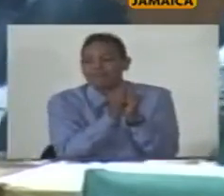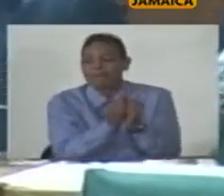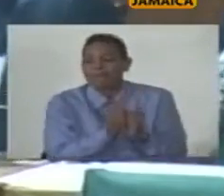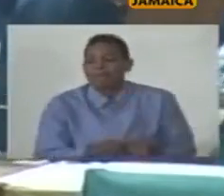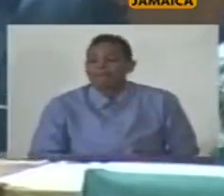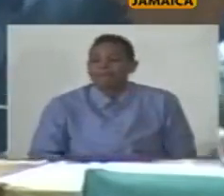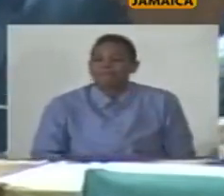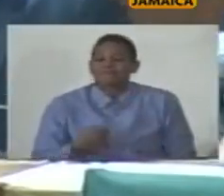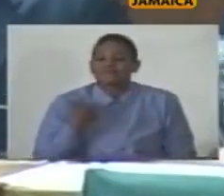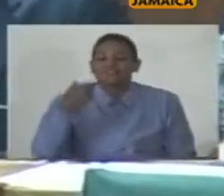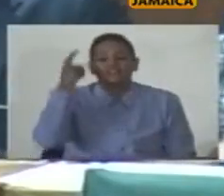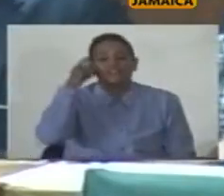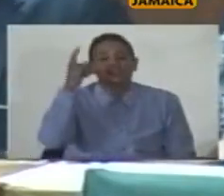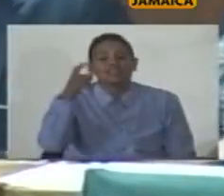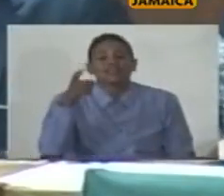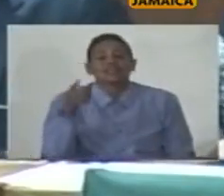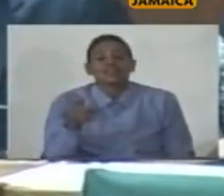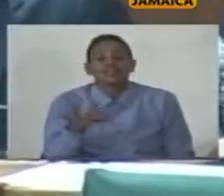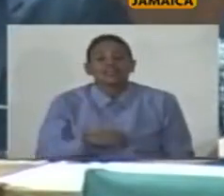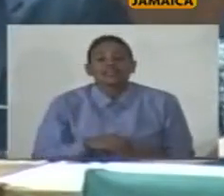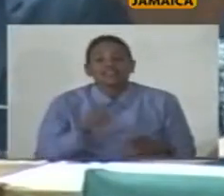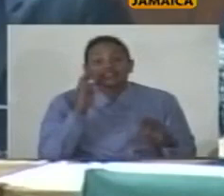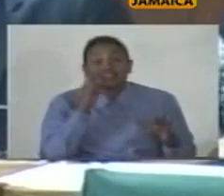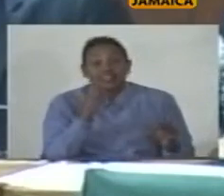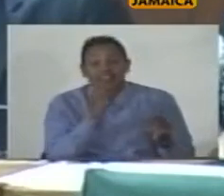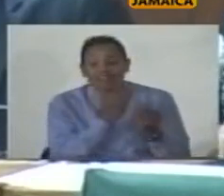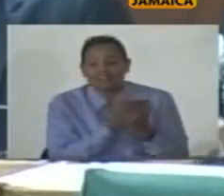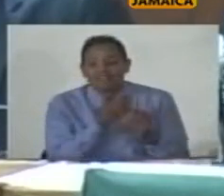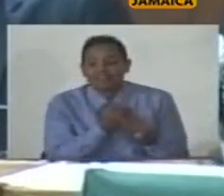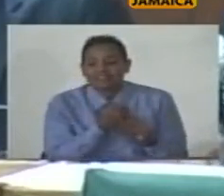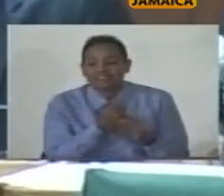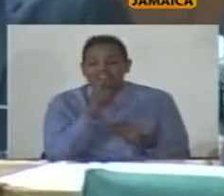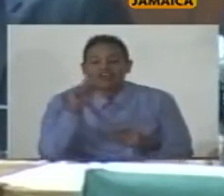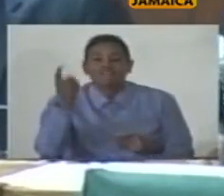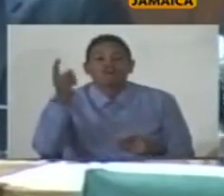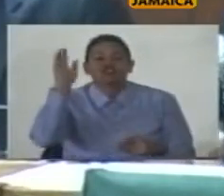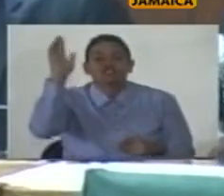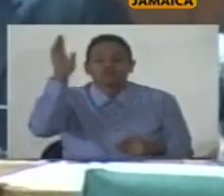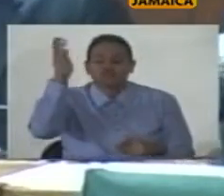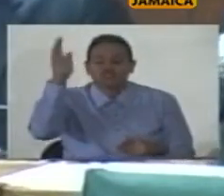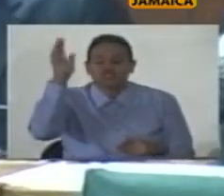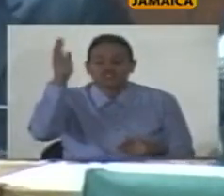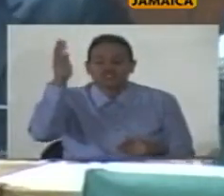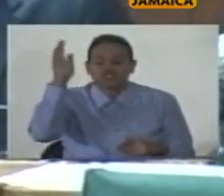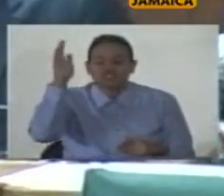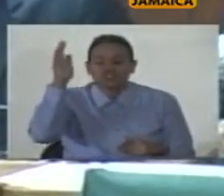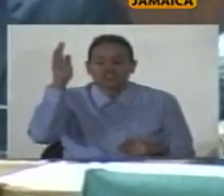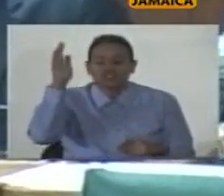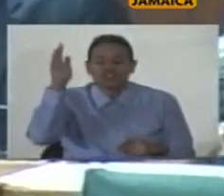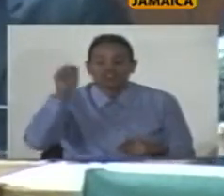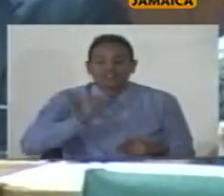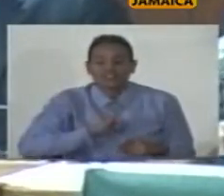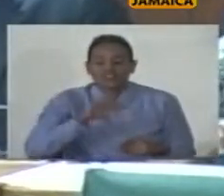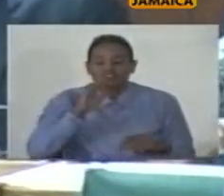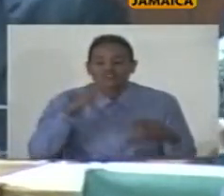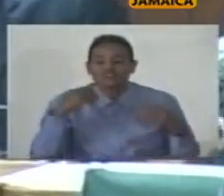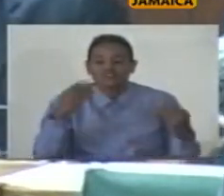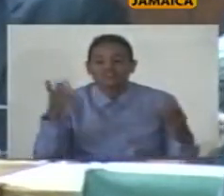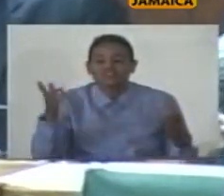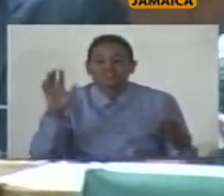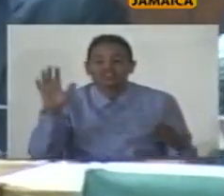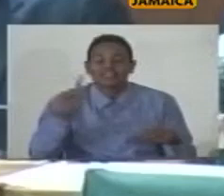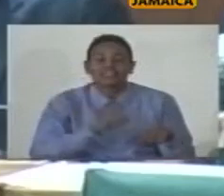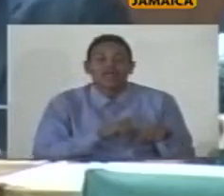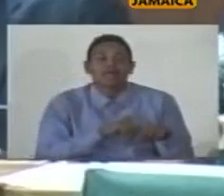I think, therefore, in light of the fact that it is her first presentation, Yes, sir. Yes. I move that her time